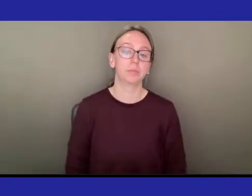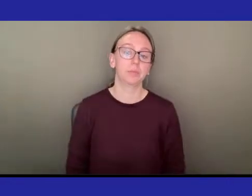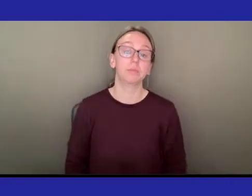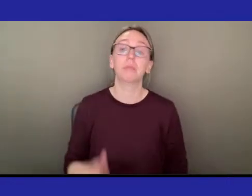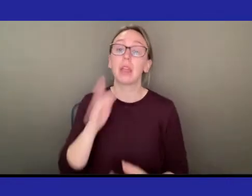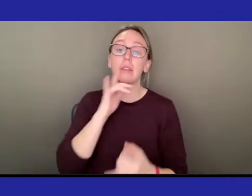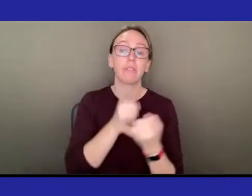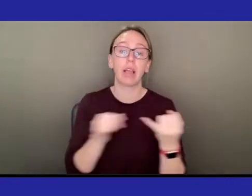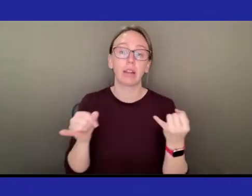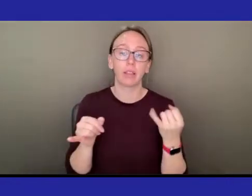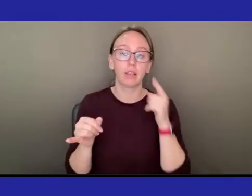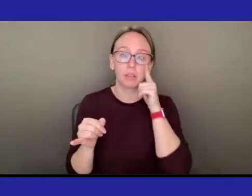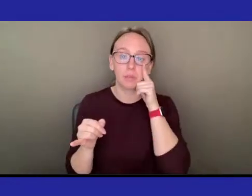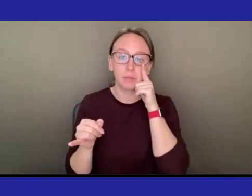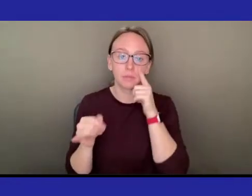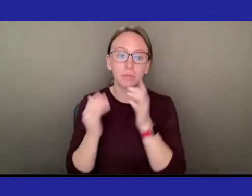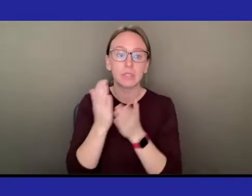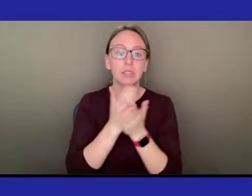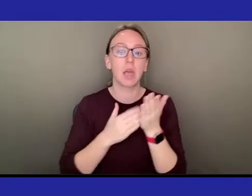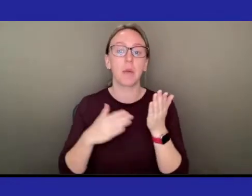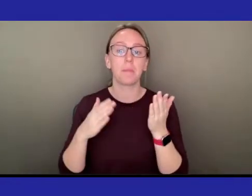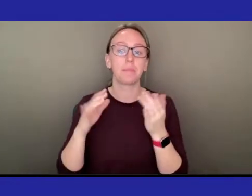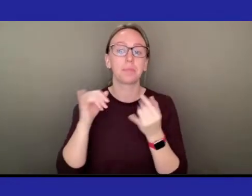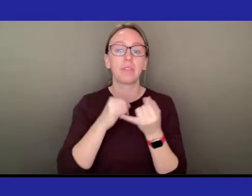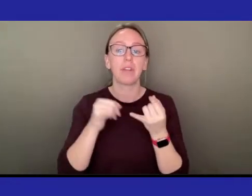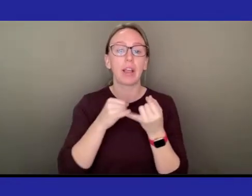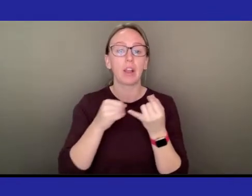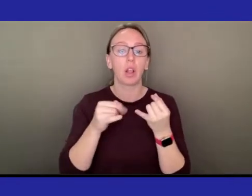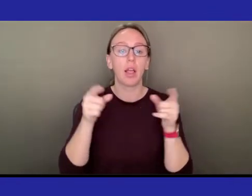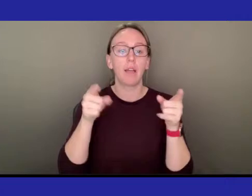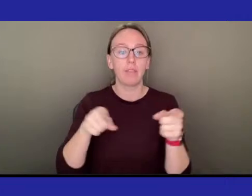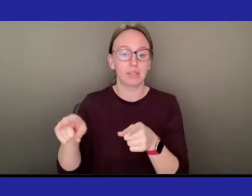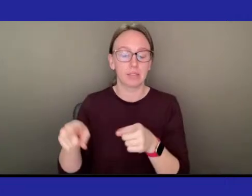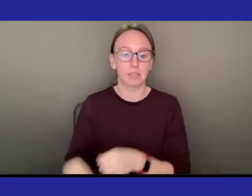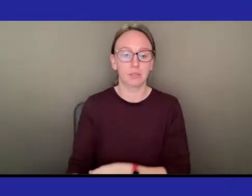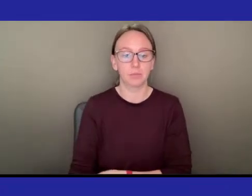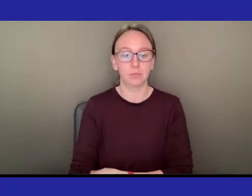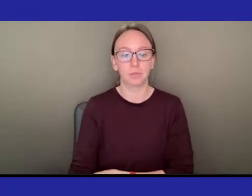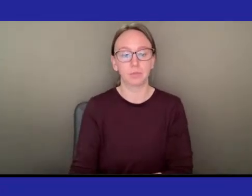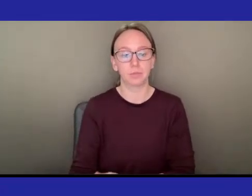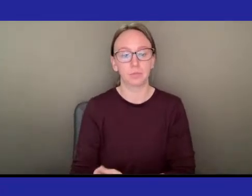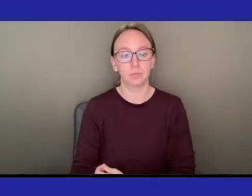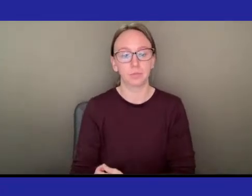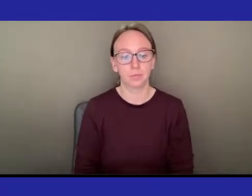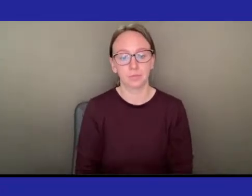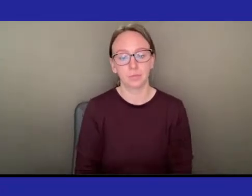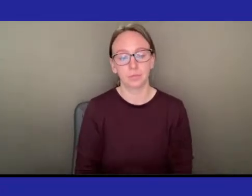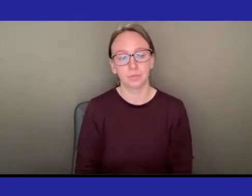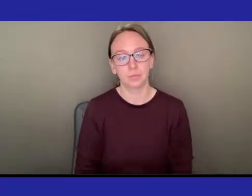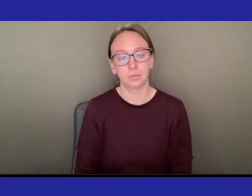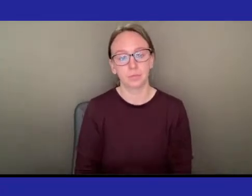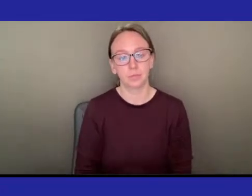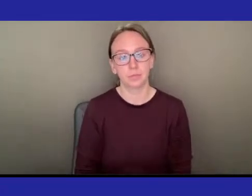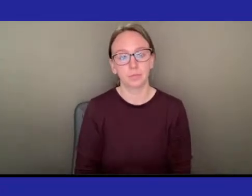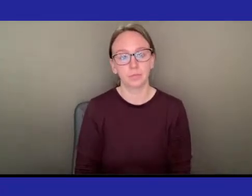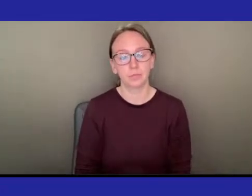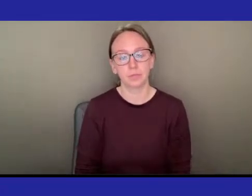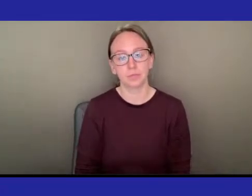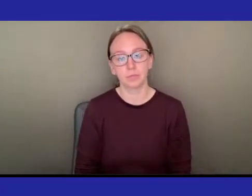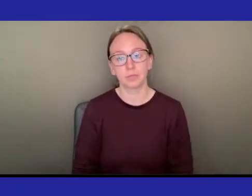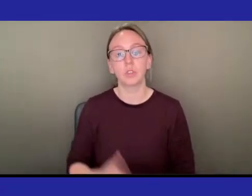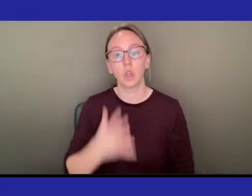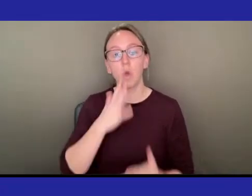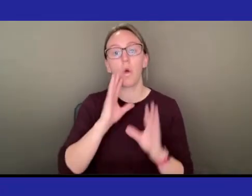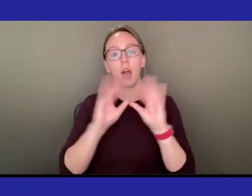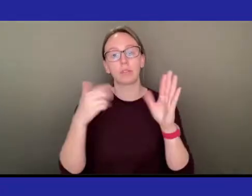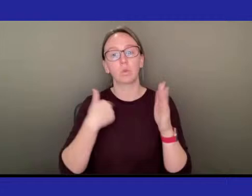some final events here. Next slide, please. So we have, obviously we're going to be embarking on